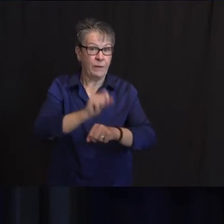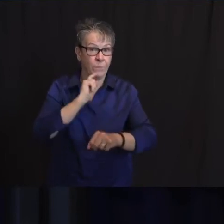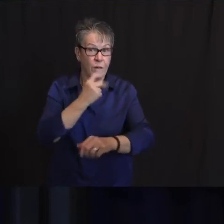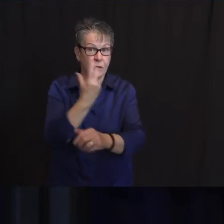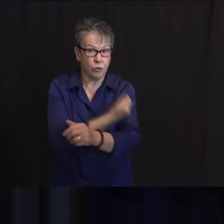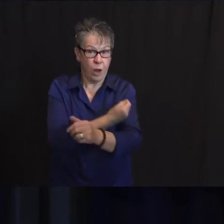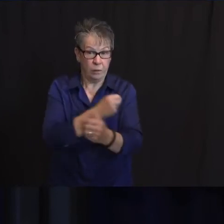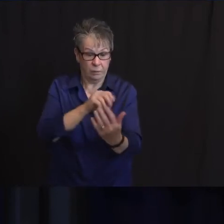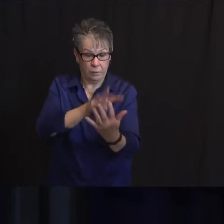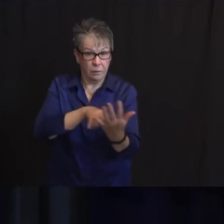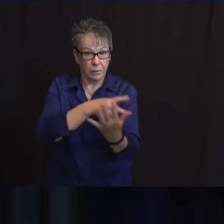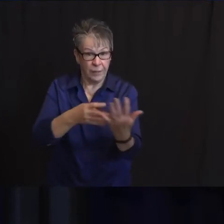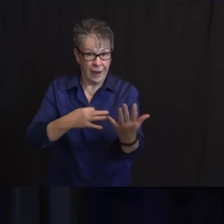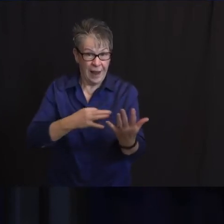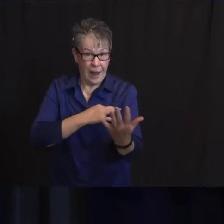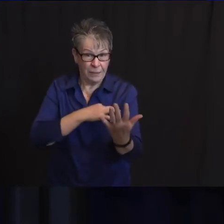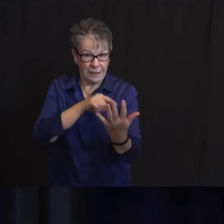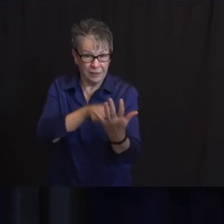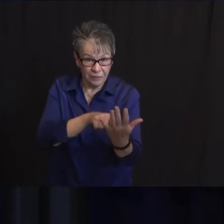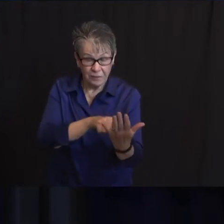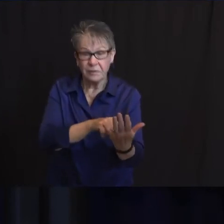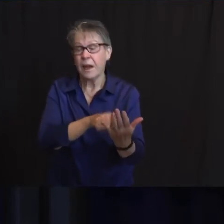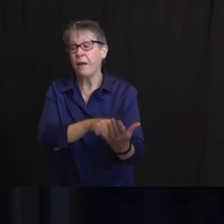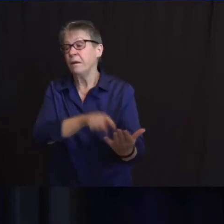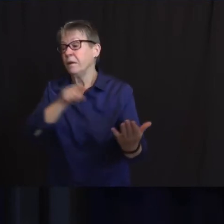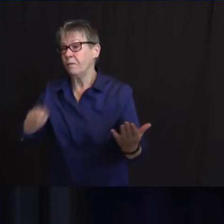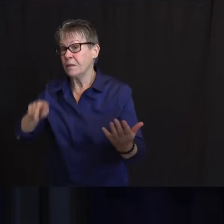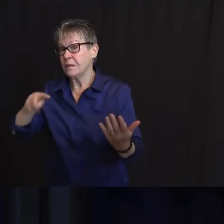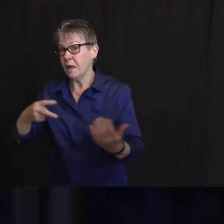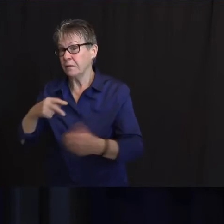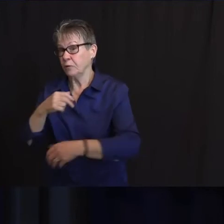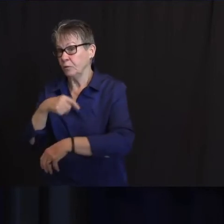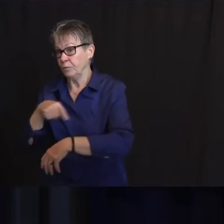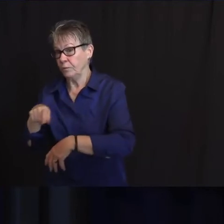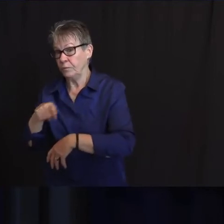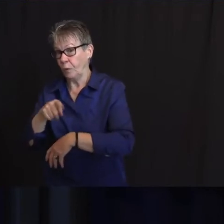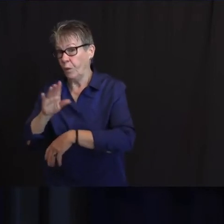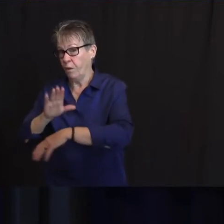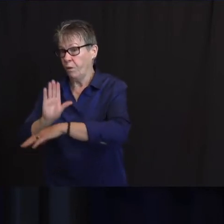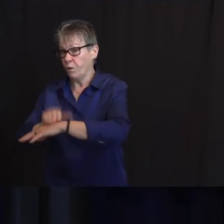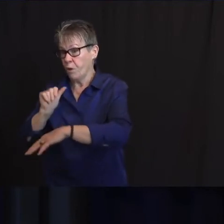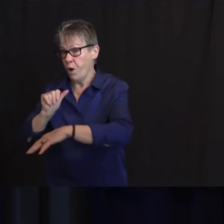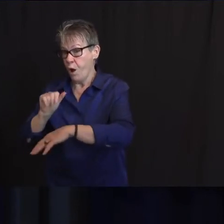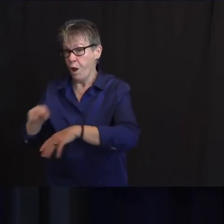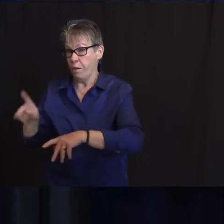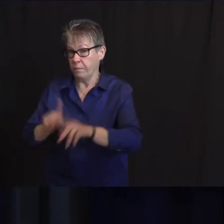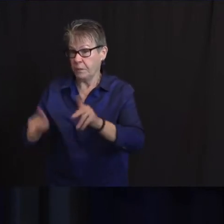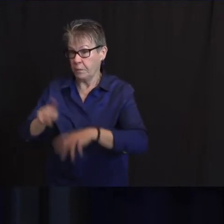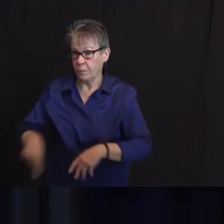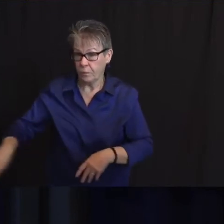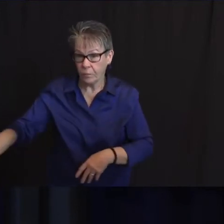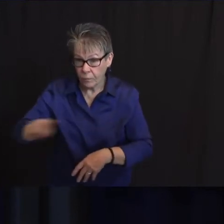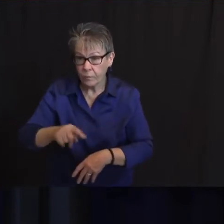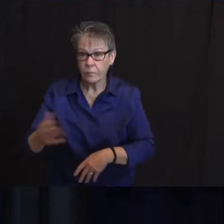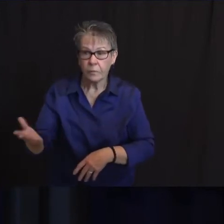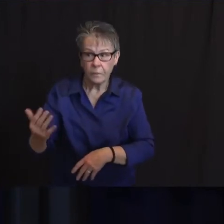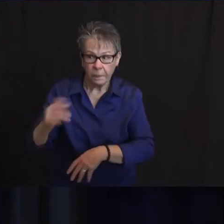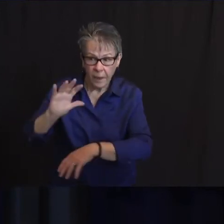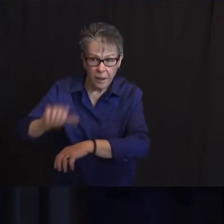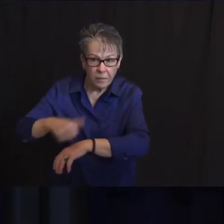again, will be noticed if they're due for a second dose, and that appointment will be scheduled to those sites that